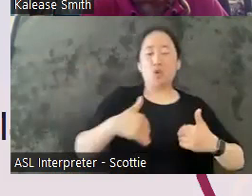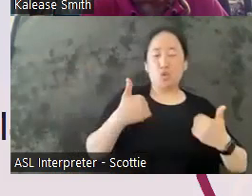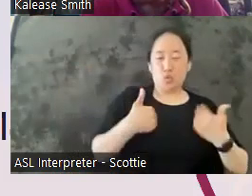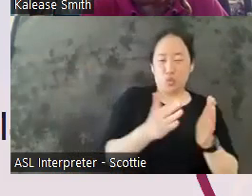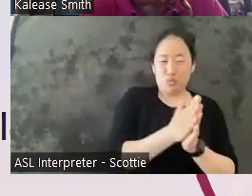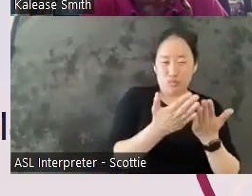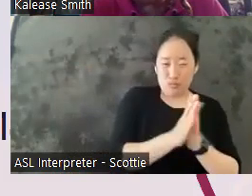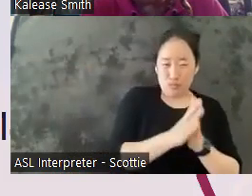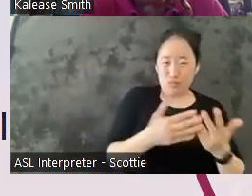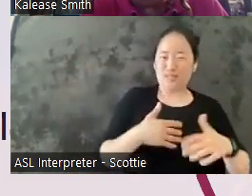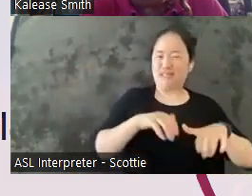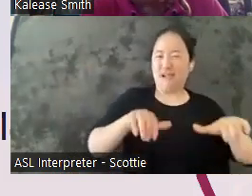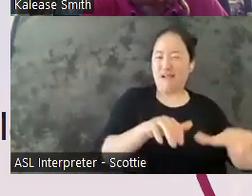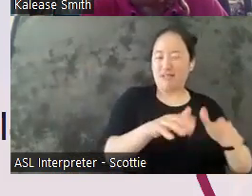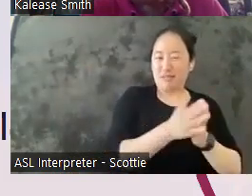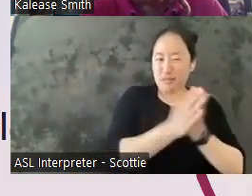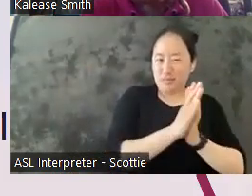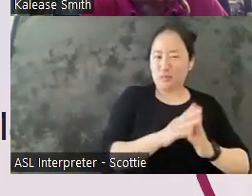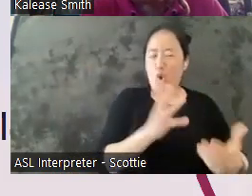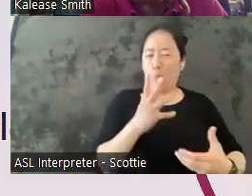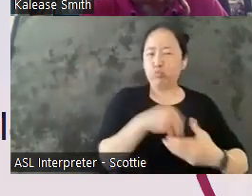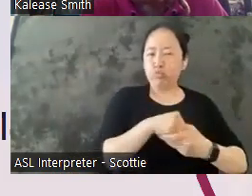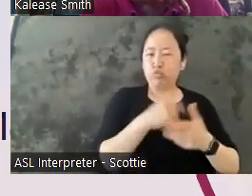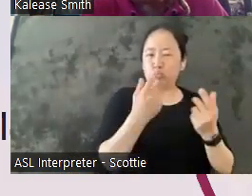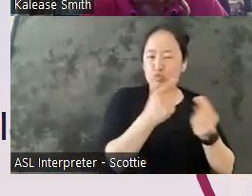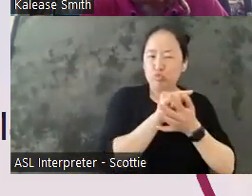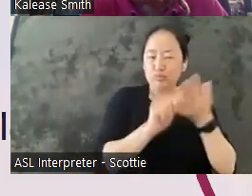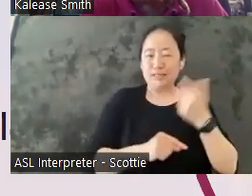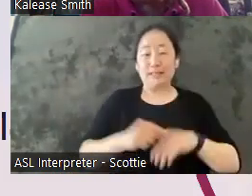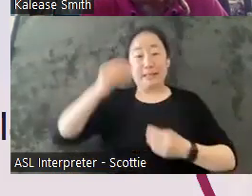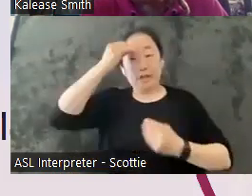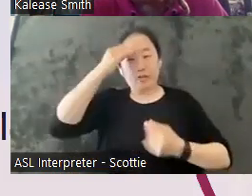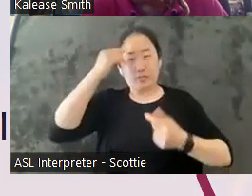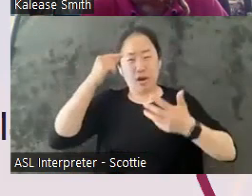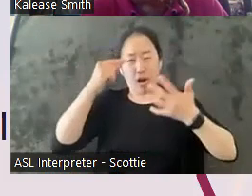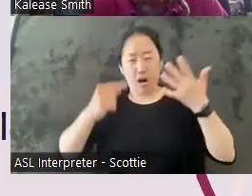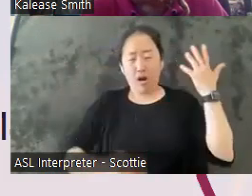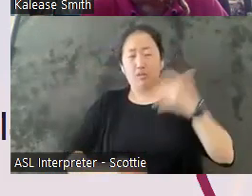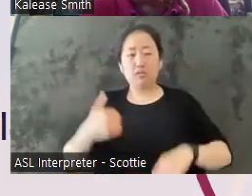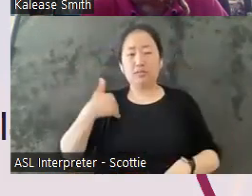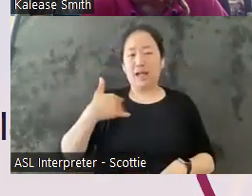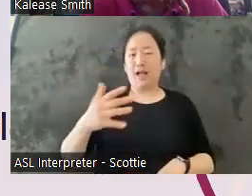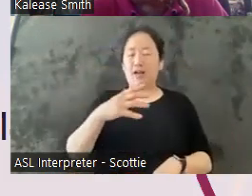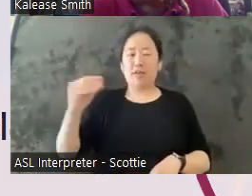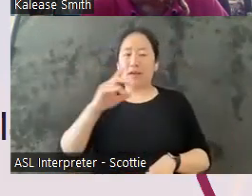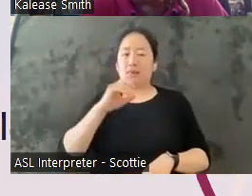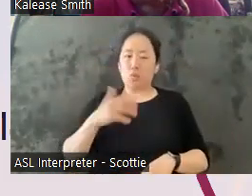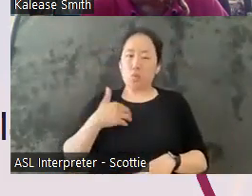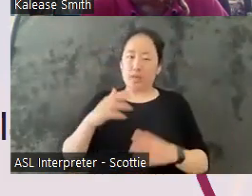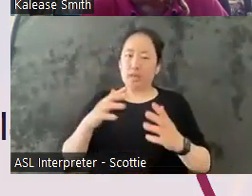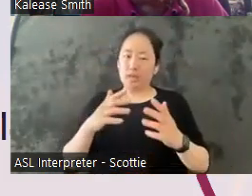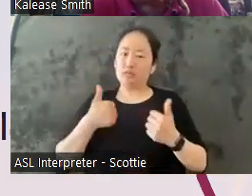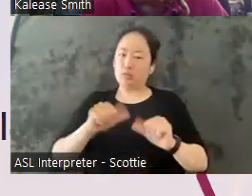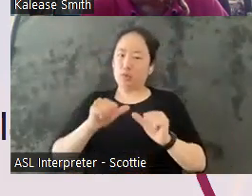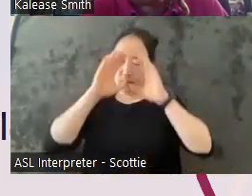that's very engaging, offering a lot of different information, and again, quite intersectional as well. And I see that E had